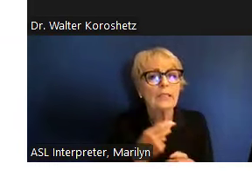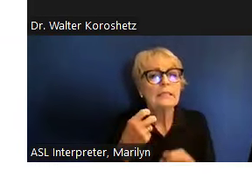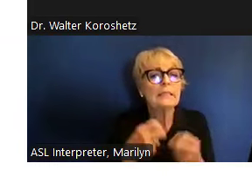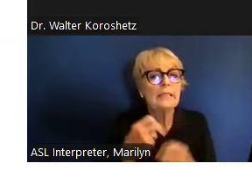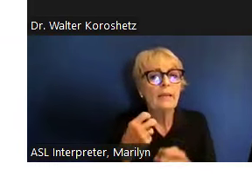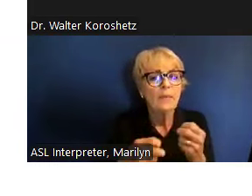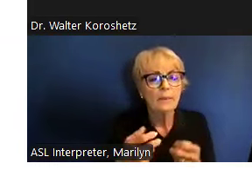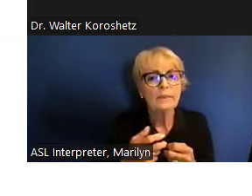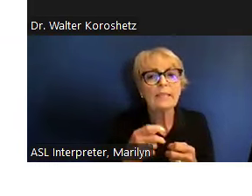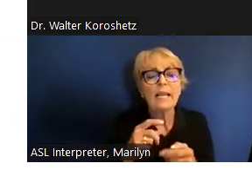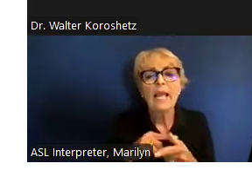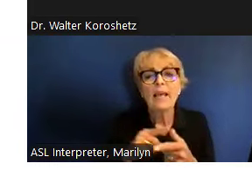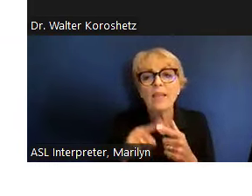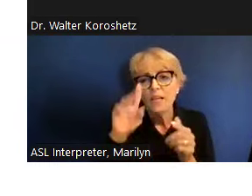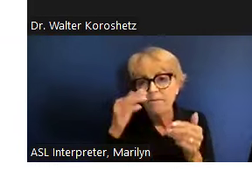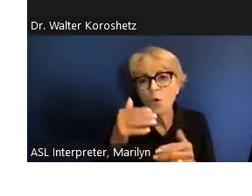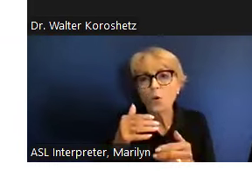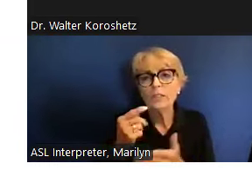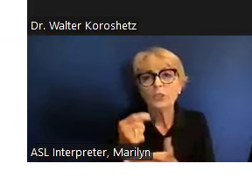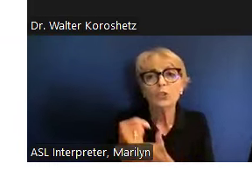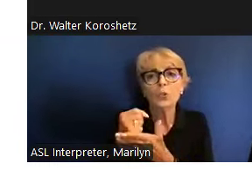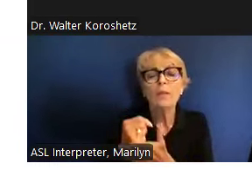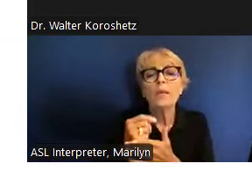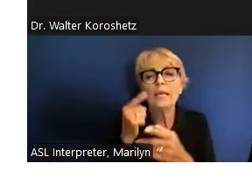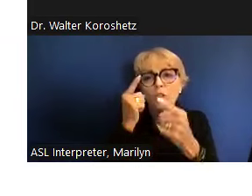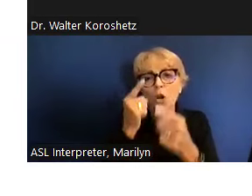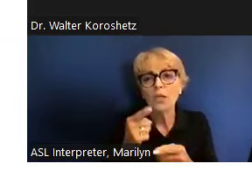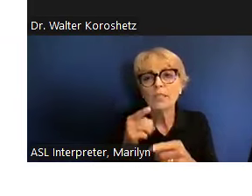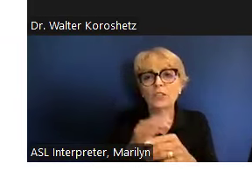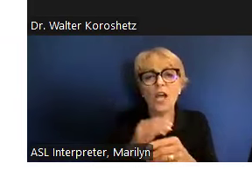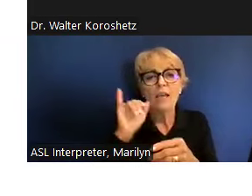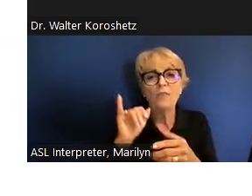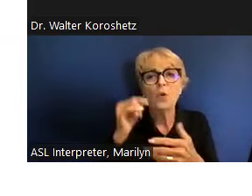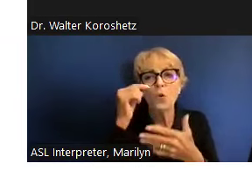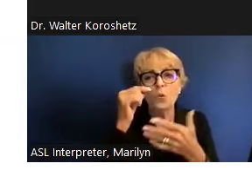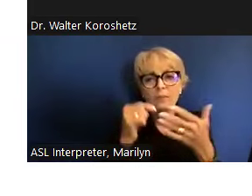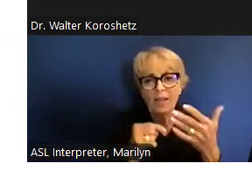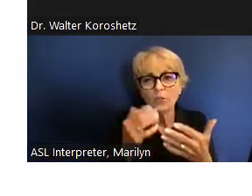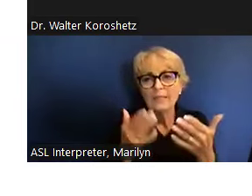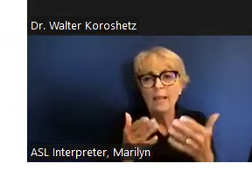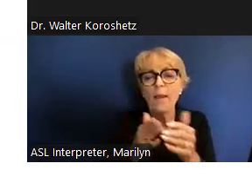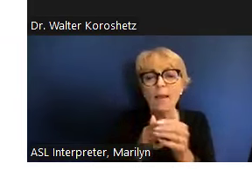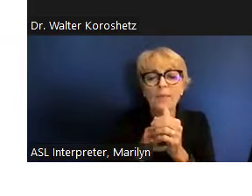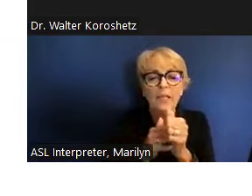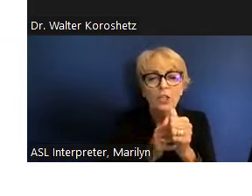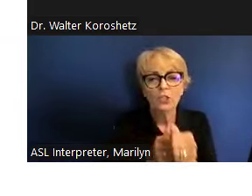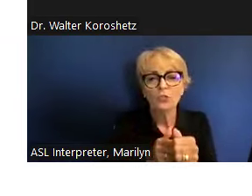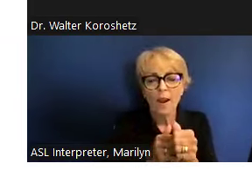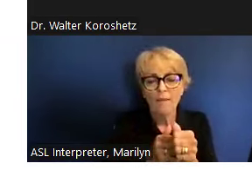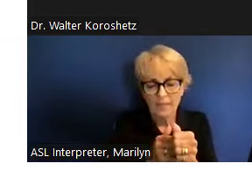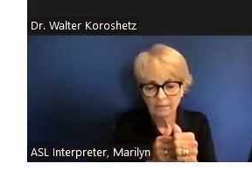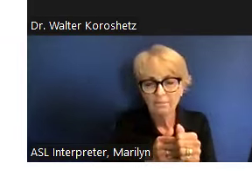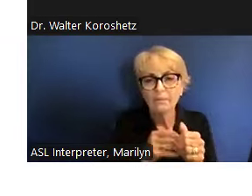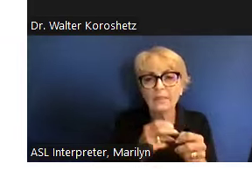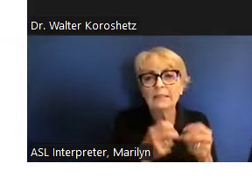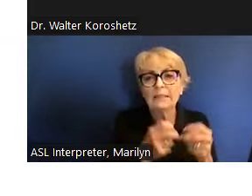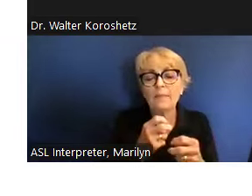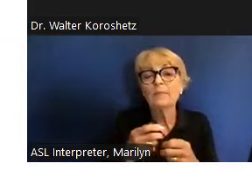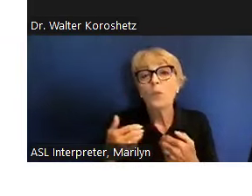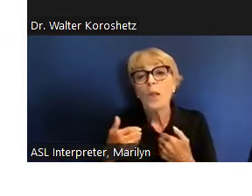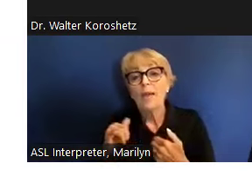to focus our treatment targets on those factors that might be driving symptoms. Now, of course, we have these biological